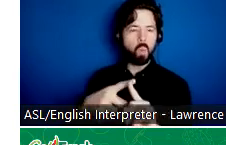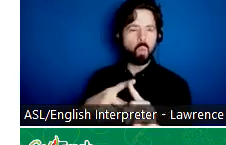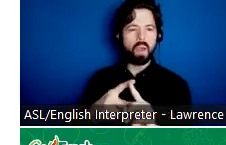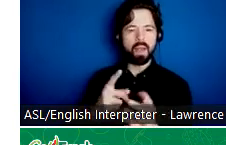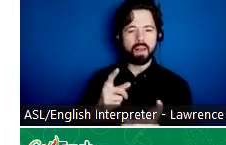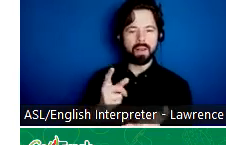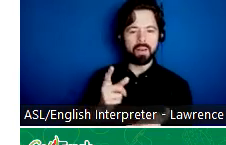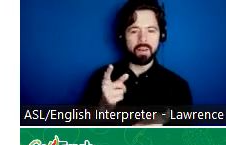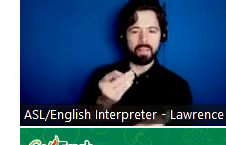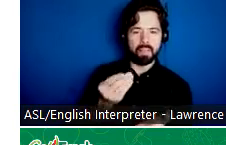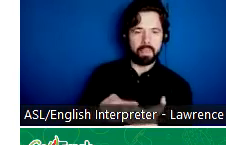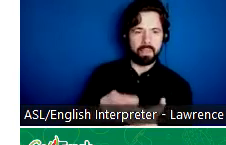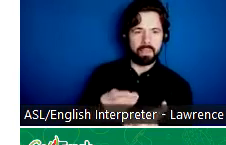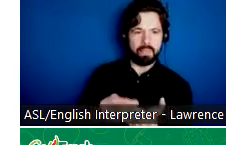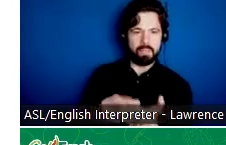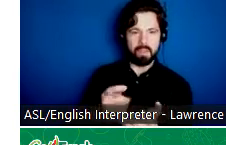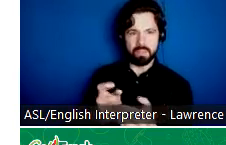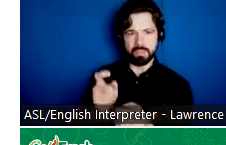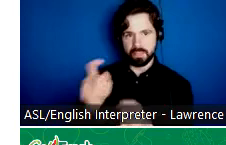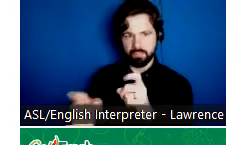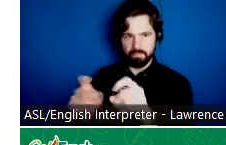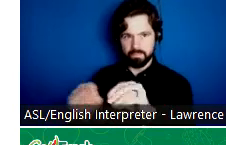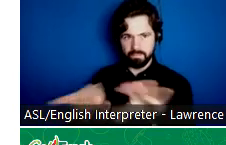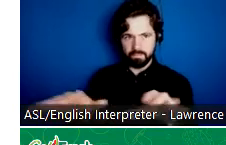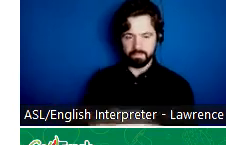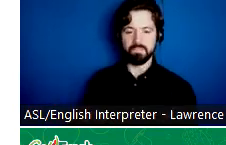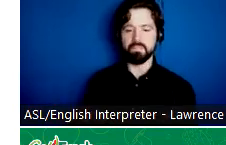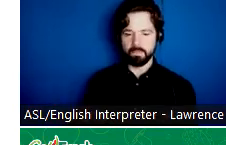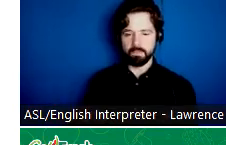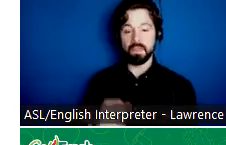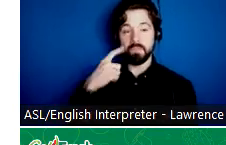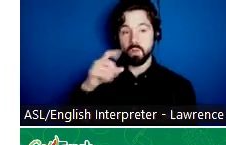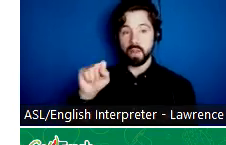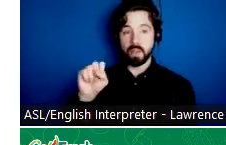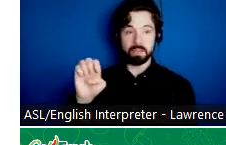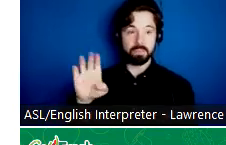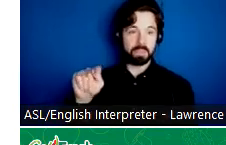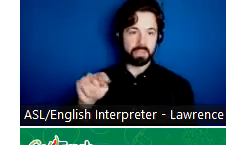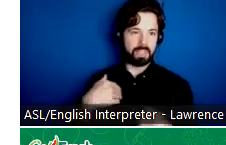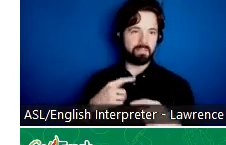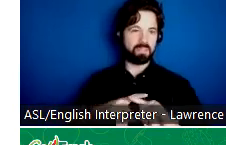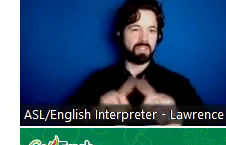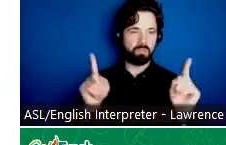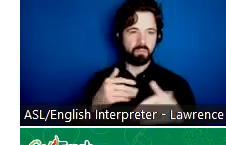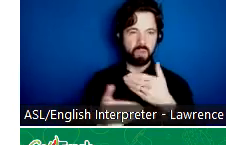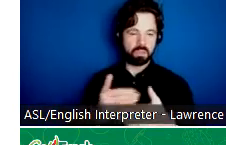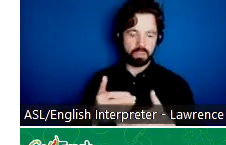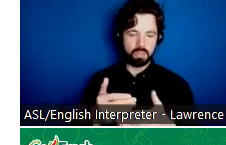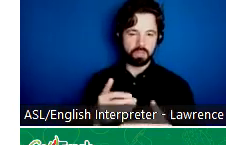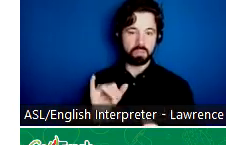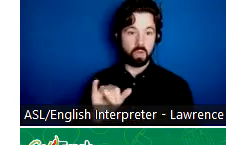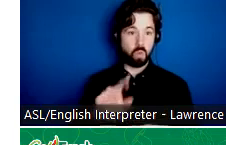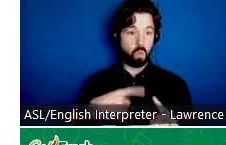So expungement rules are different for summer EBT, and they have 122 days after issuance